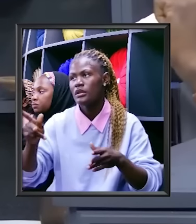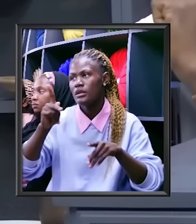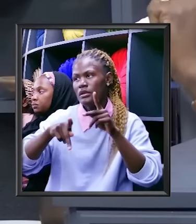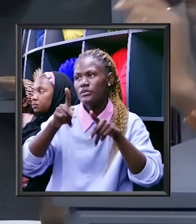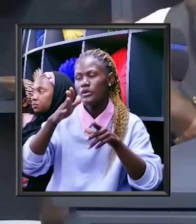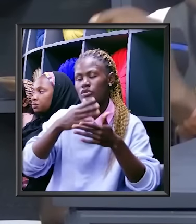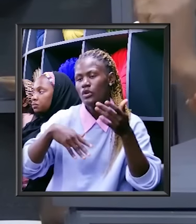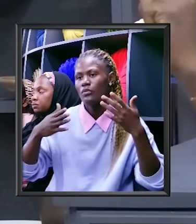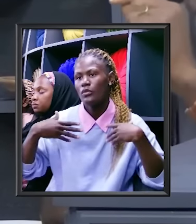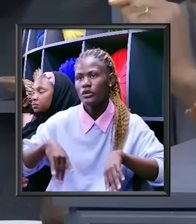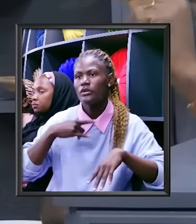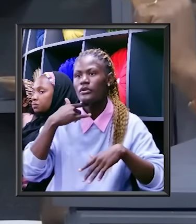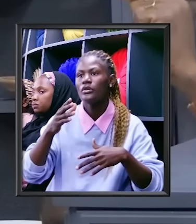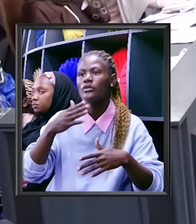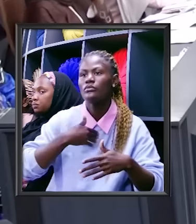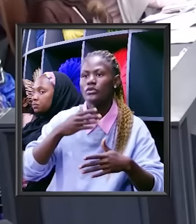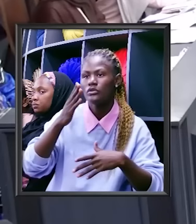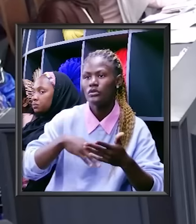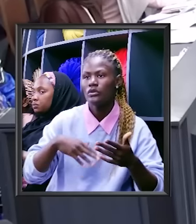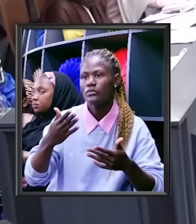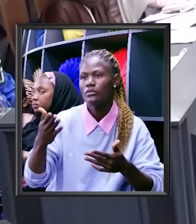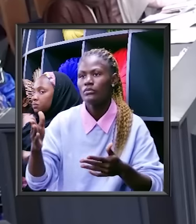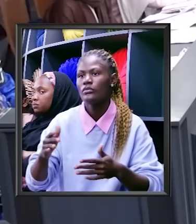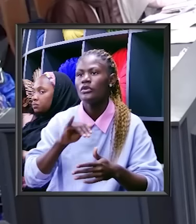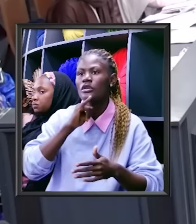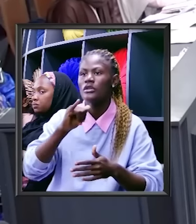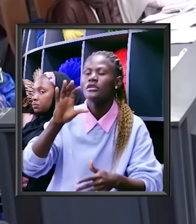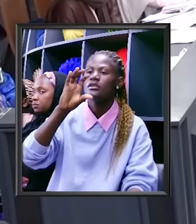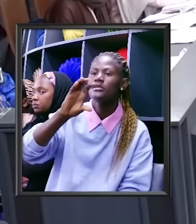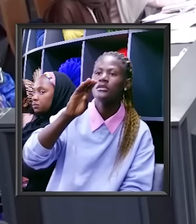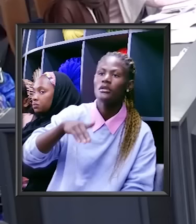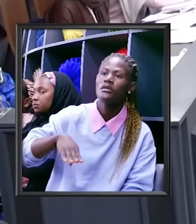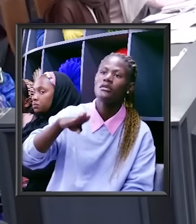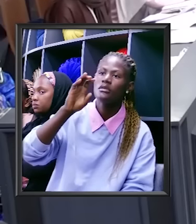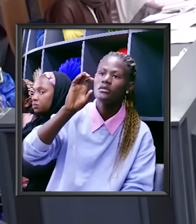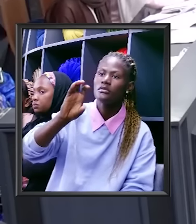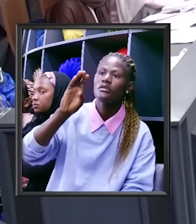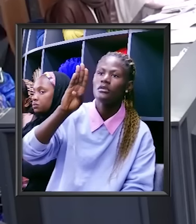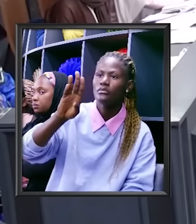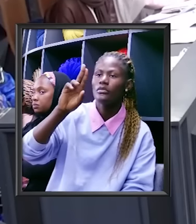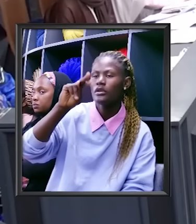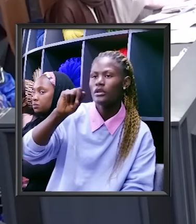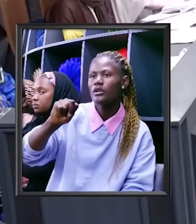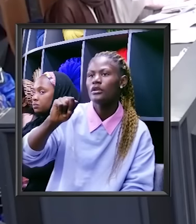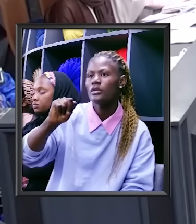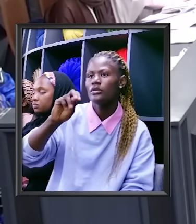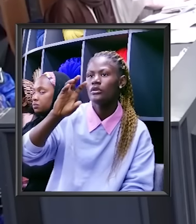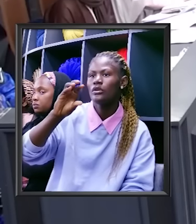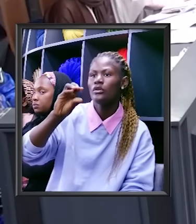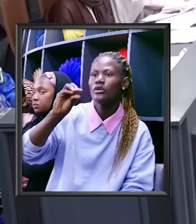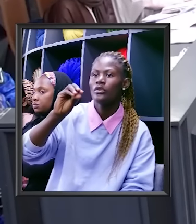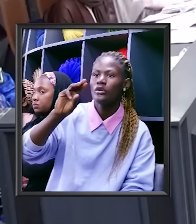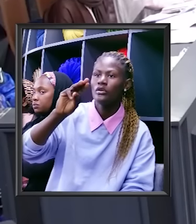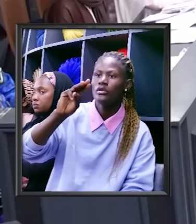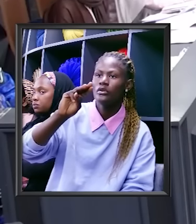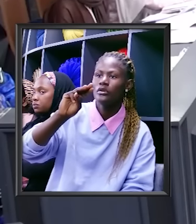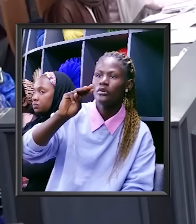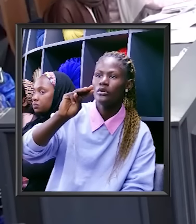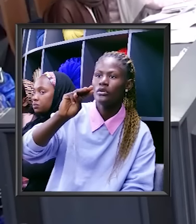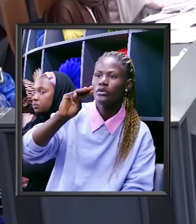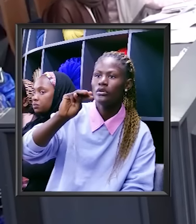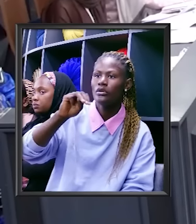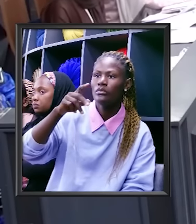me something. Yeah. Say because make una know so now CBN corporate communications director they call so I